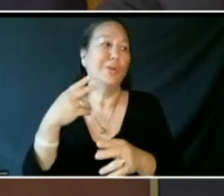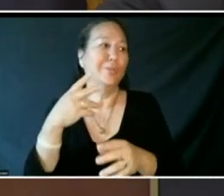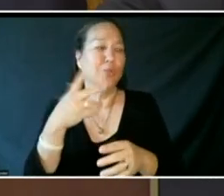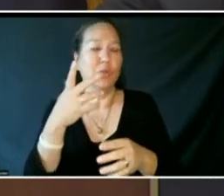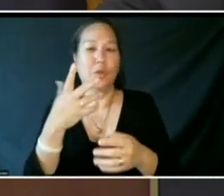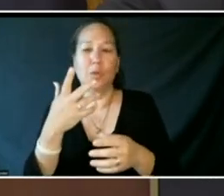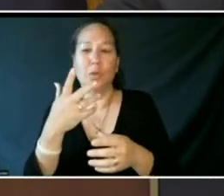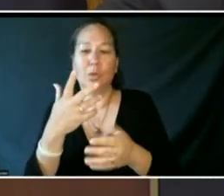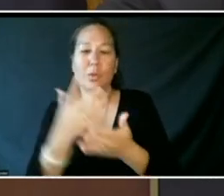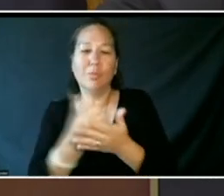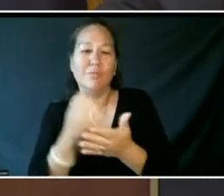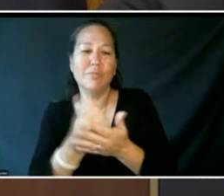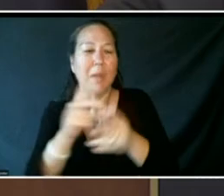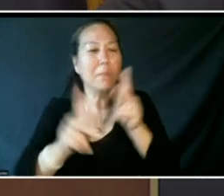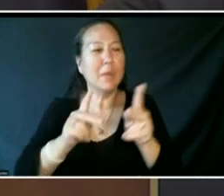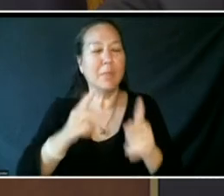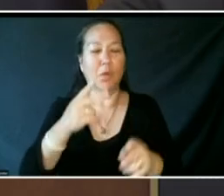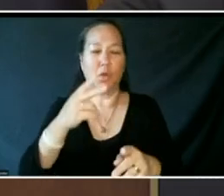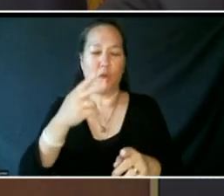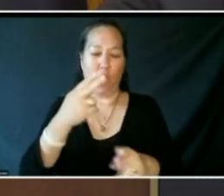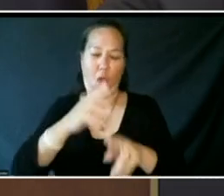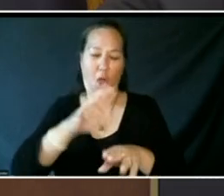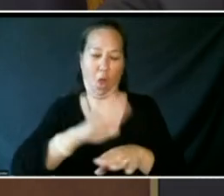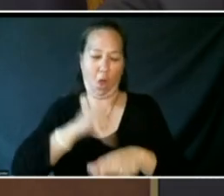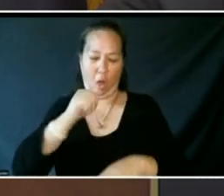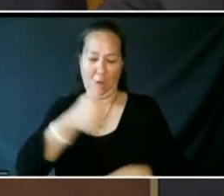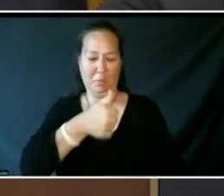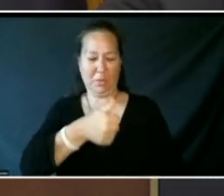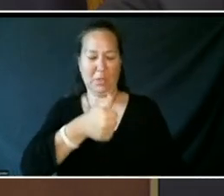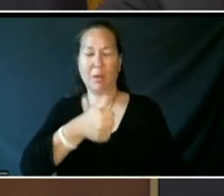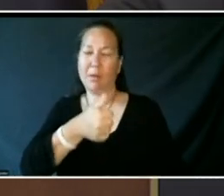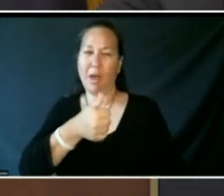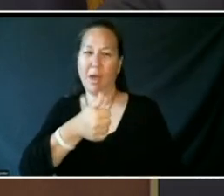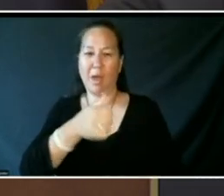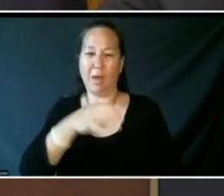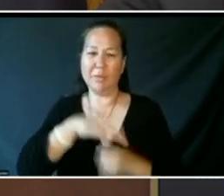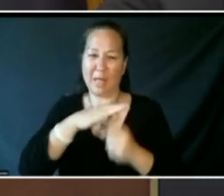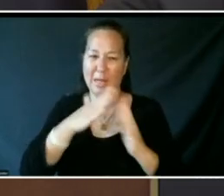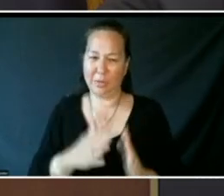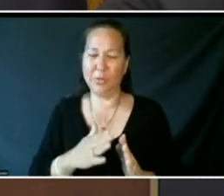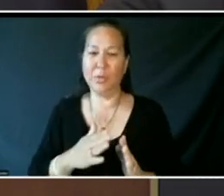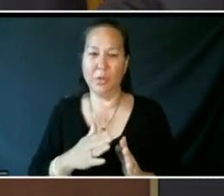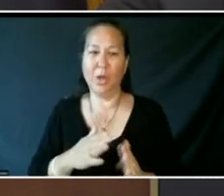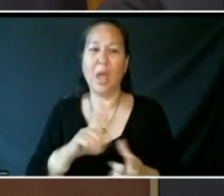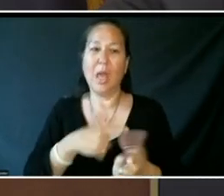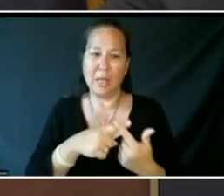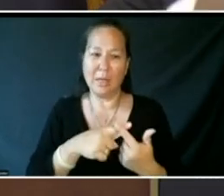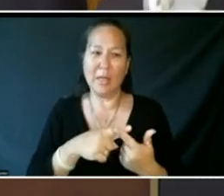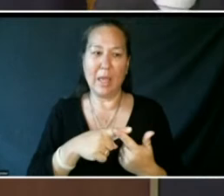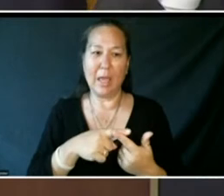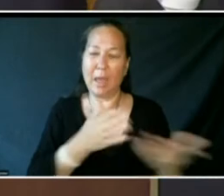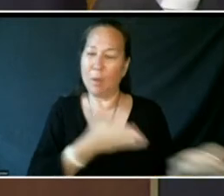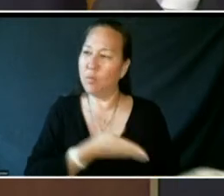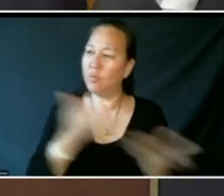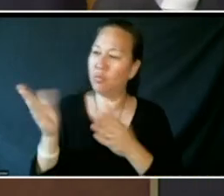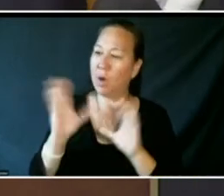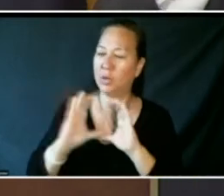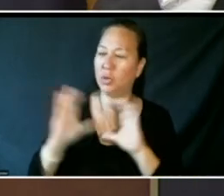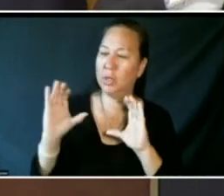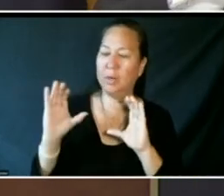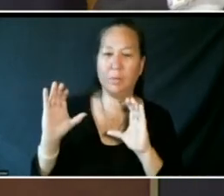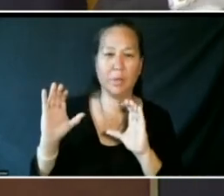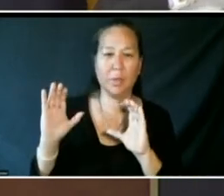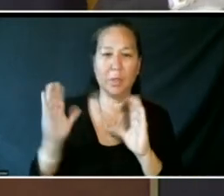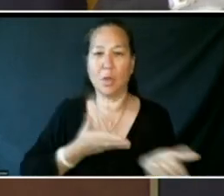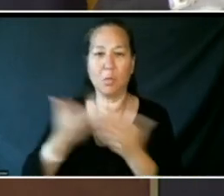phony certificates associated with these fake electors, and then transmitted these certificates to Washington and to the Congress